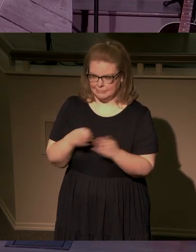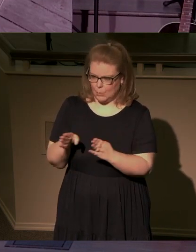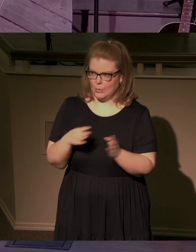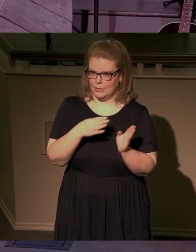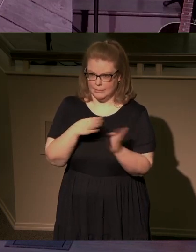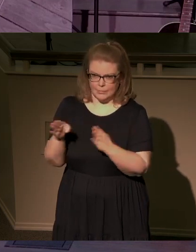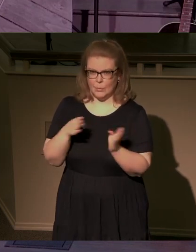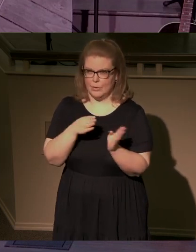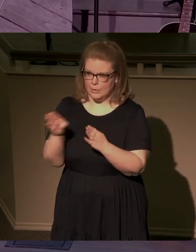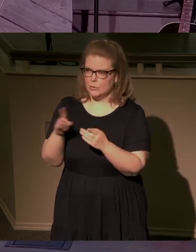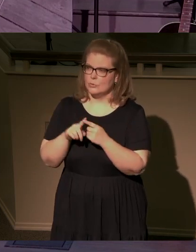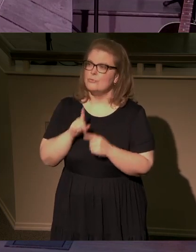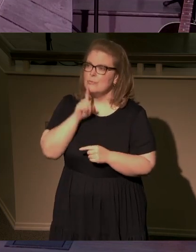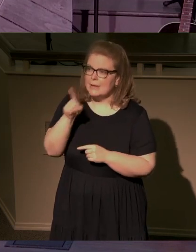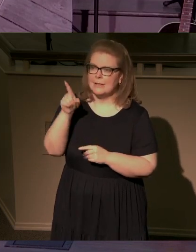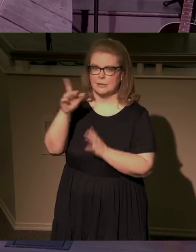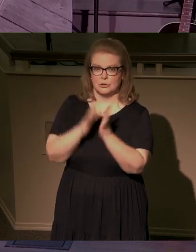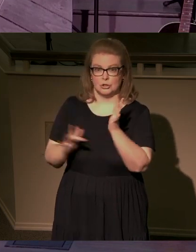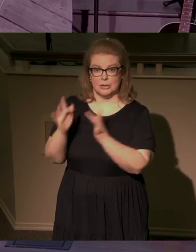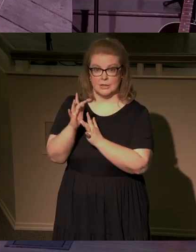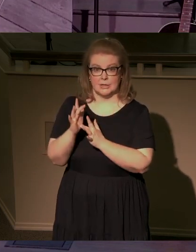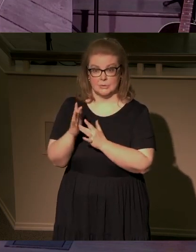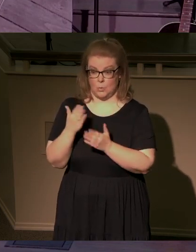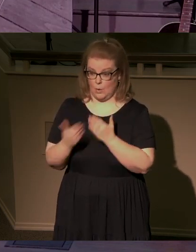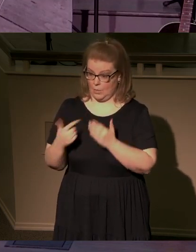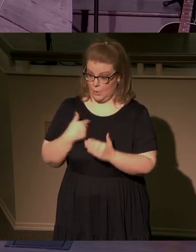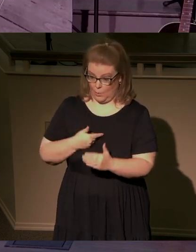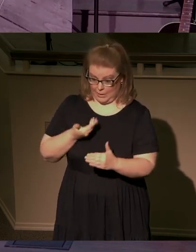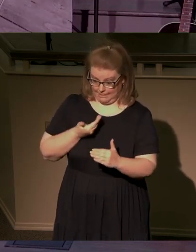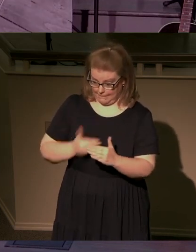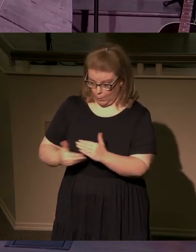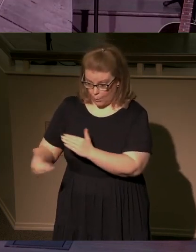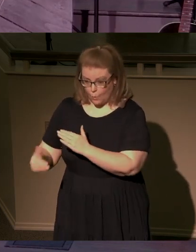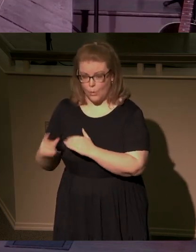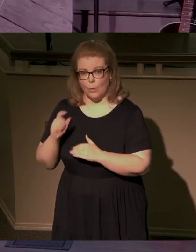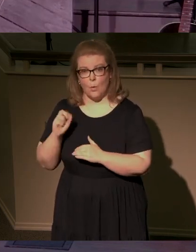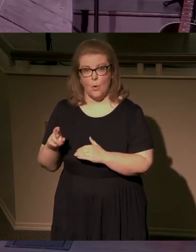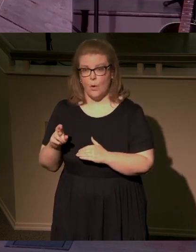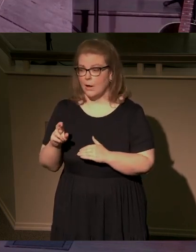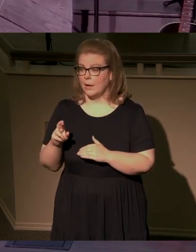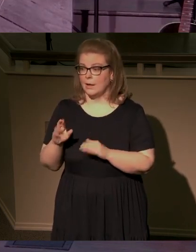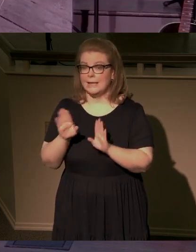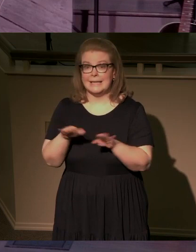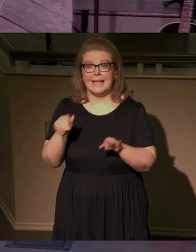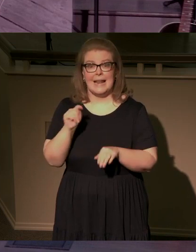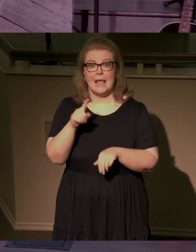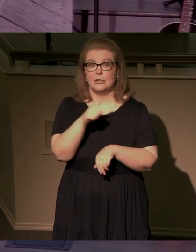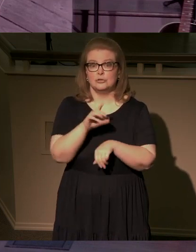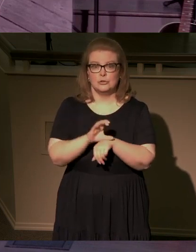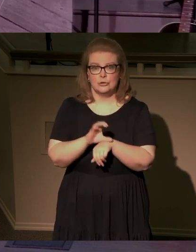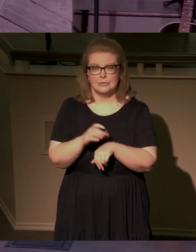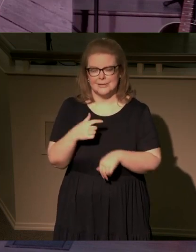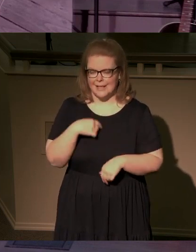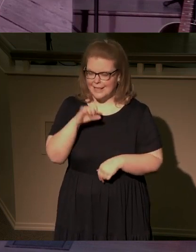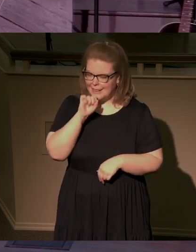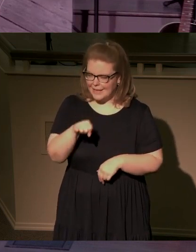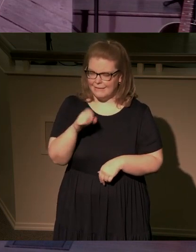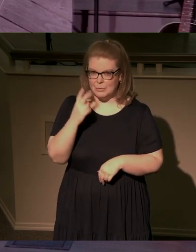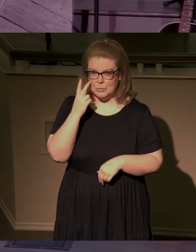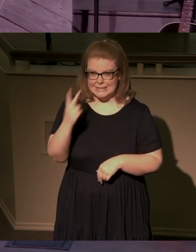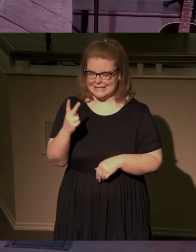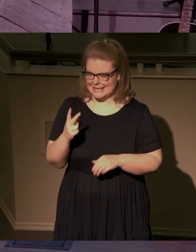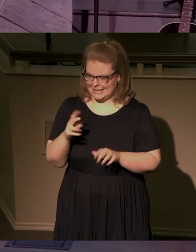Jesus, whether those are biologically our children or whether those are our kids at church, I'd love to see a stack